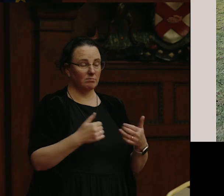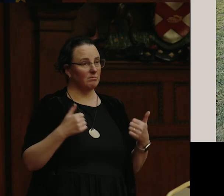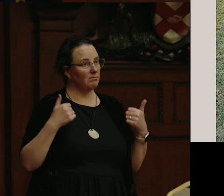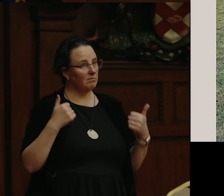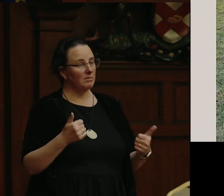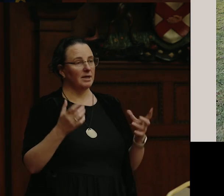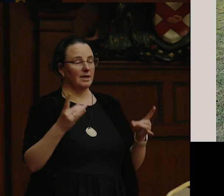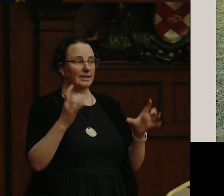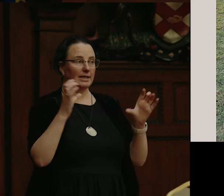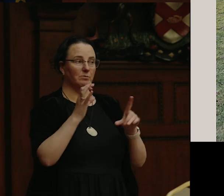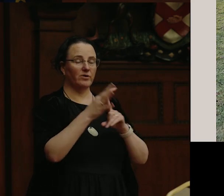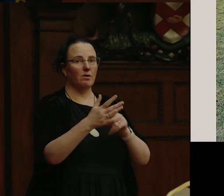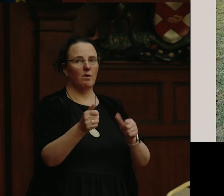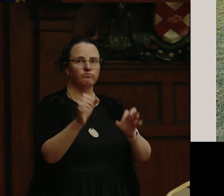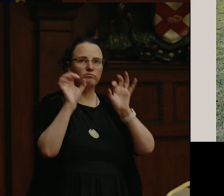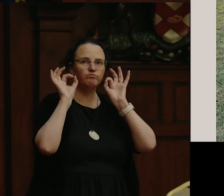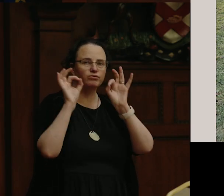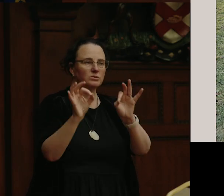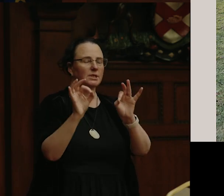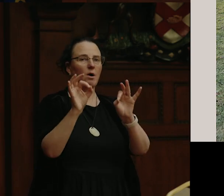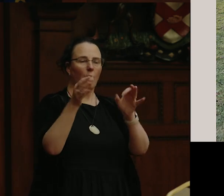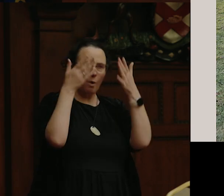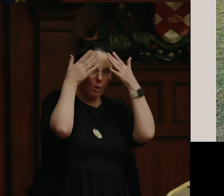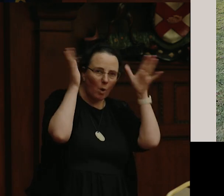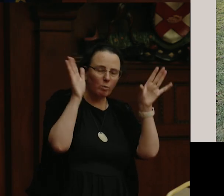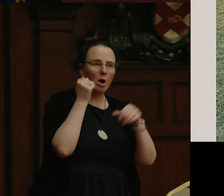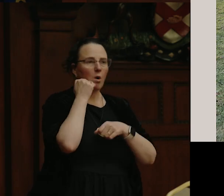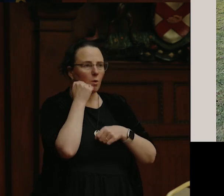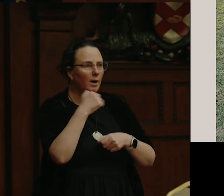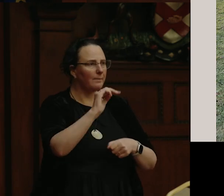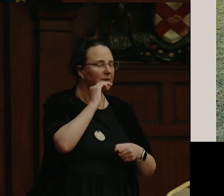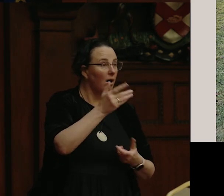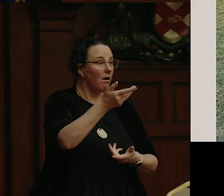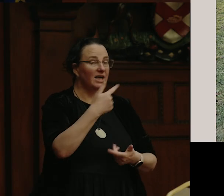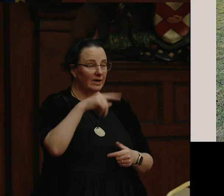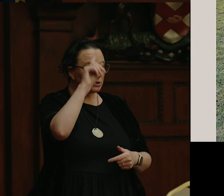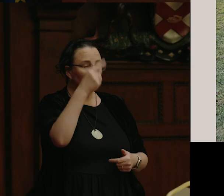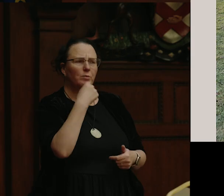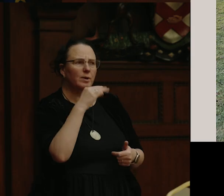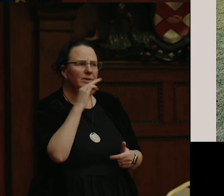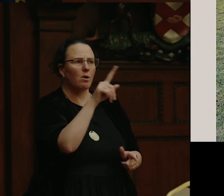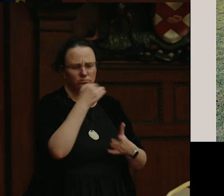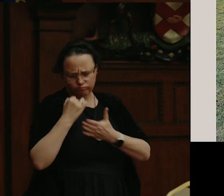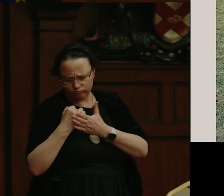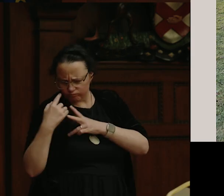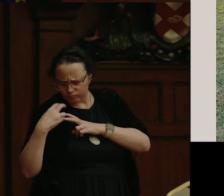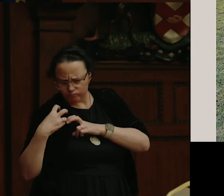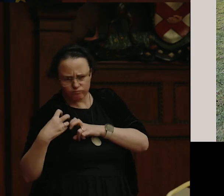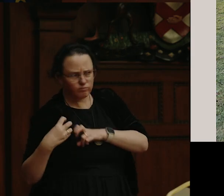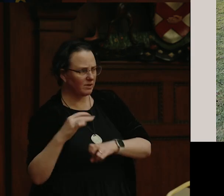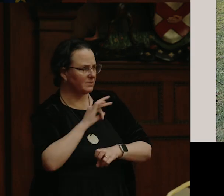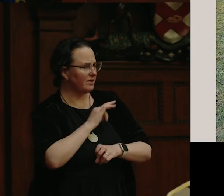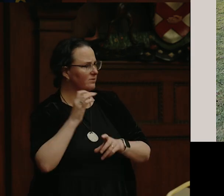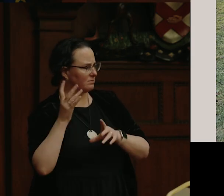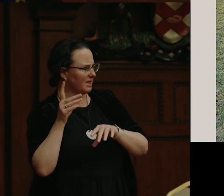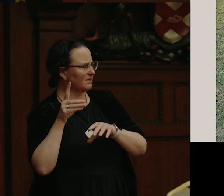healthcare professionals, those who were knowledgeable, open, and willingness to learn about Sjögren's, even if they didn't necessarily know so much about it.